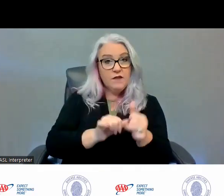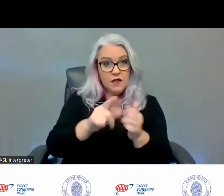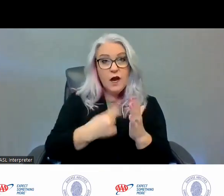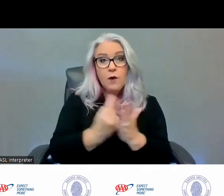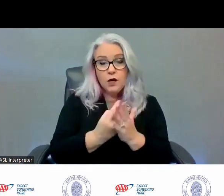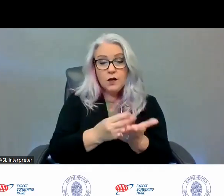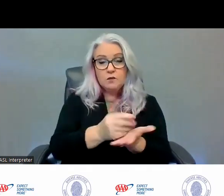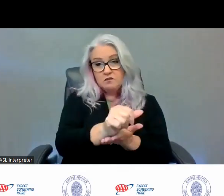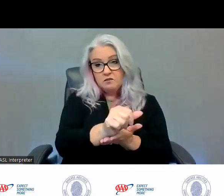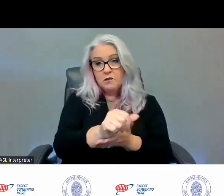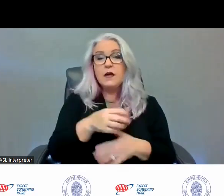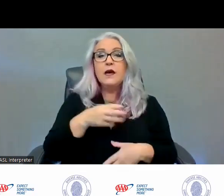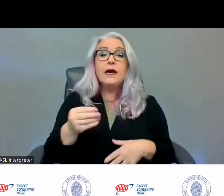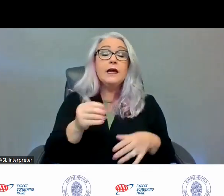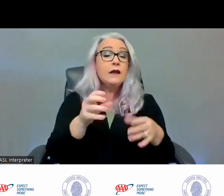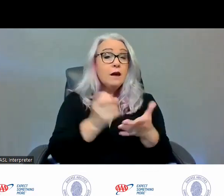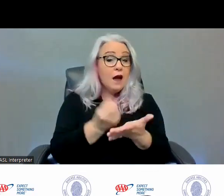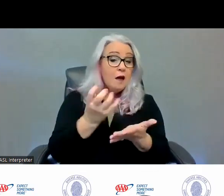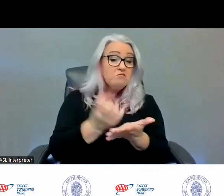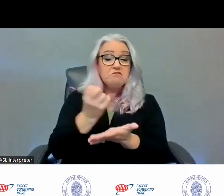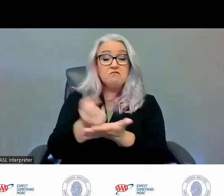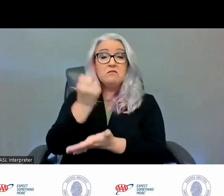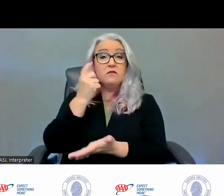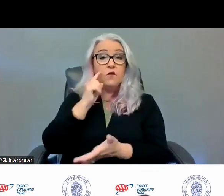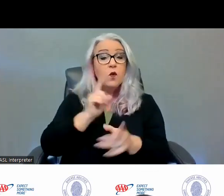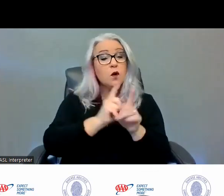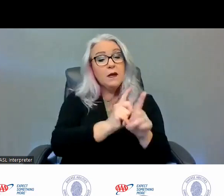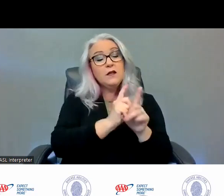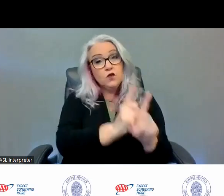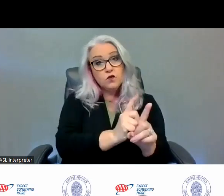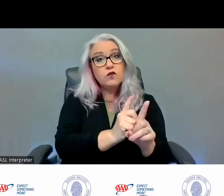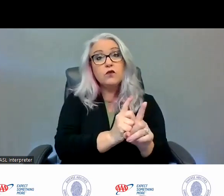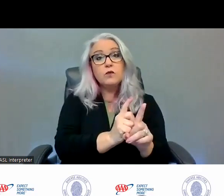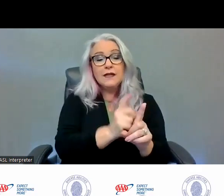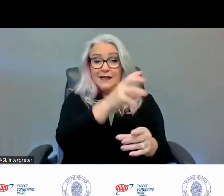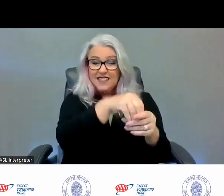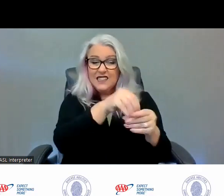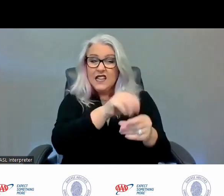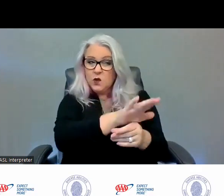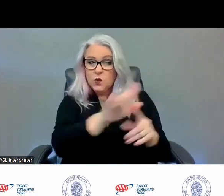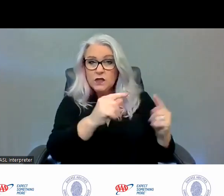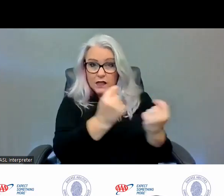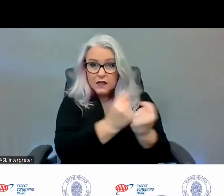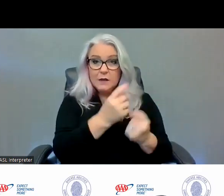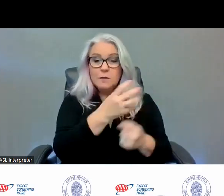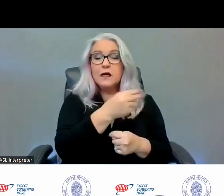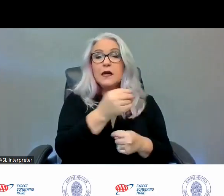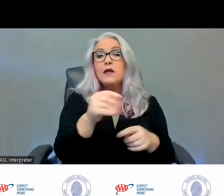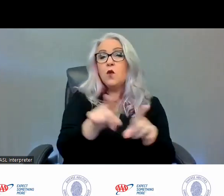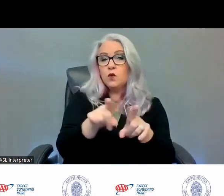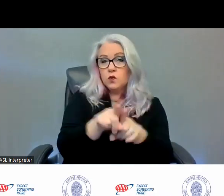also opportunities for mentorship with both within your team that you'd be working with, and then also without the